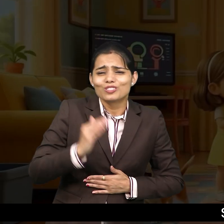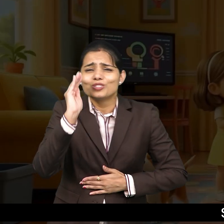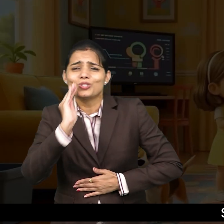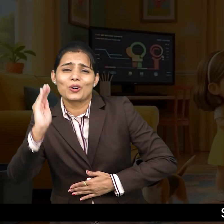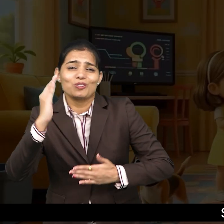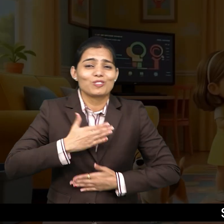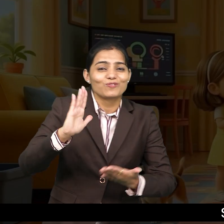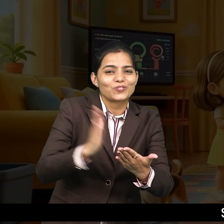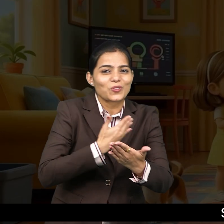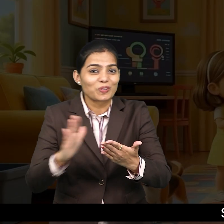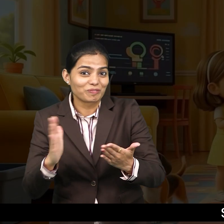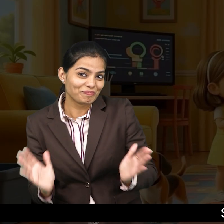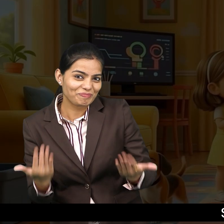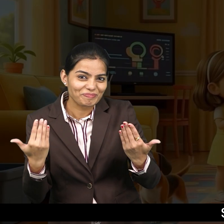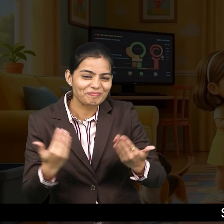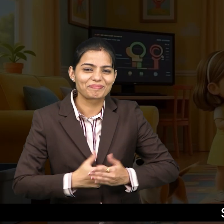Sing and enjoy.